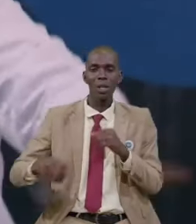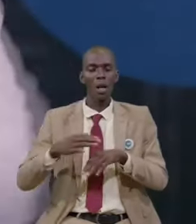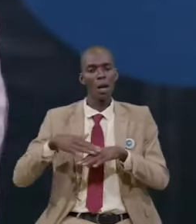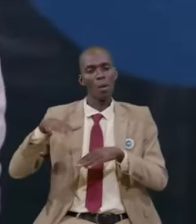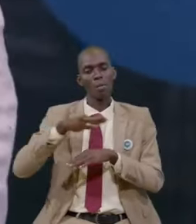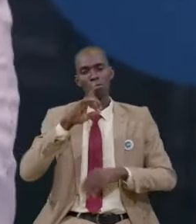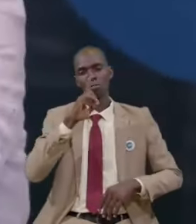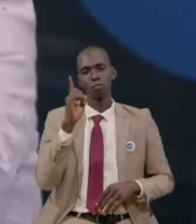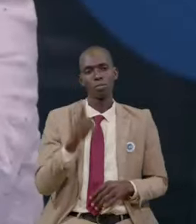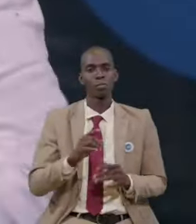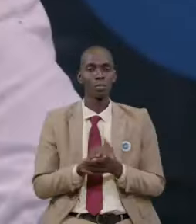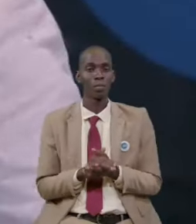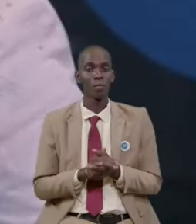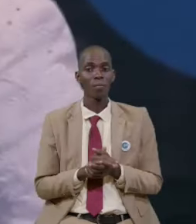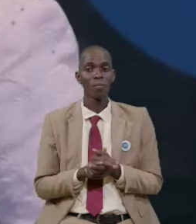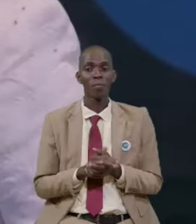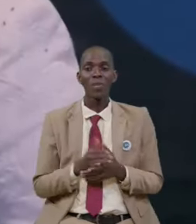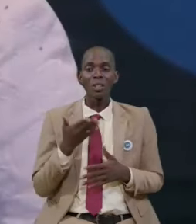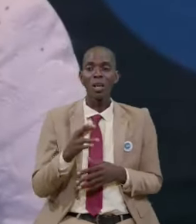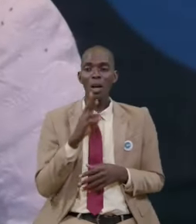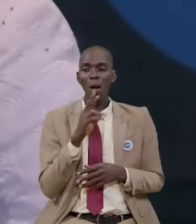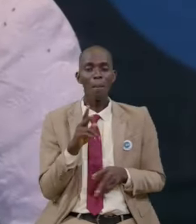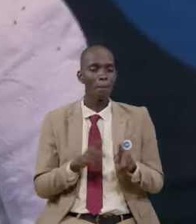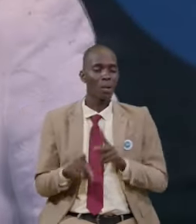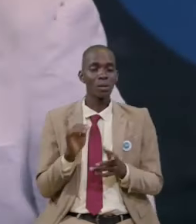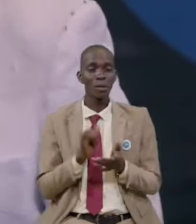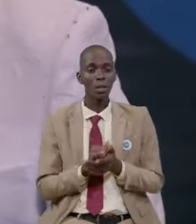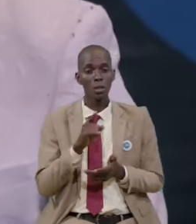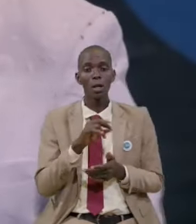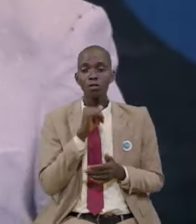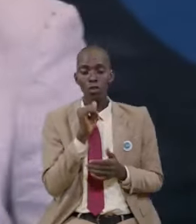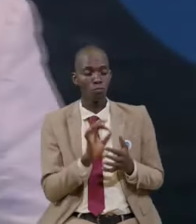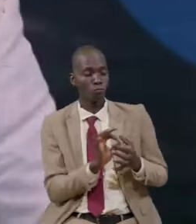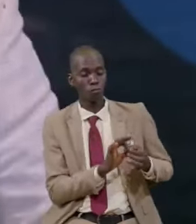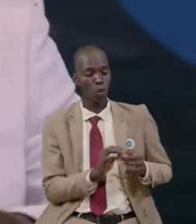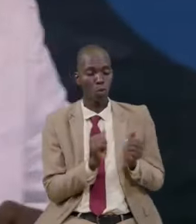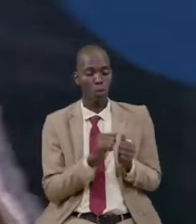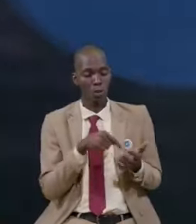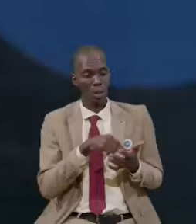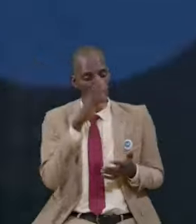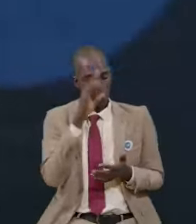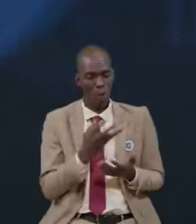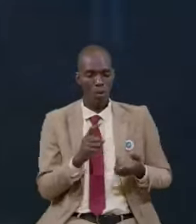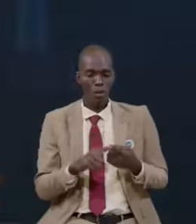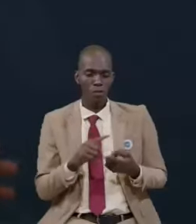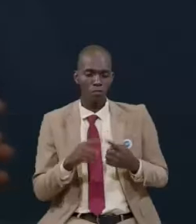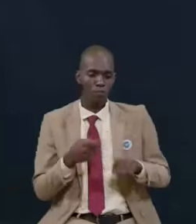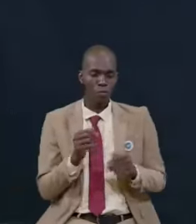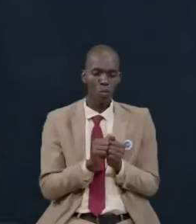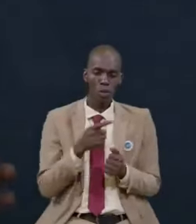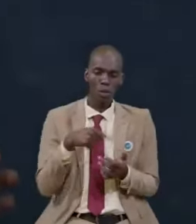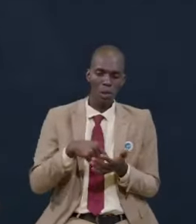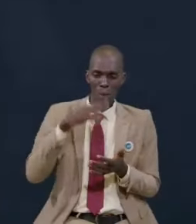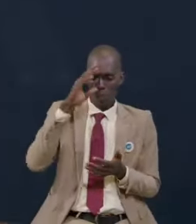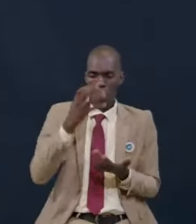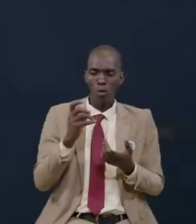You know, there are people, they want the fellowship of this man, the friendship of this man, and they wanted to be a friend to this